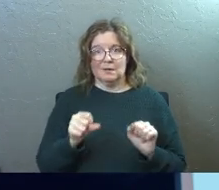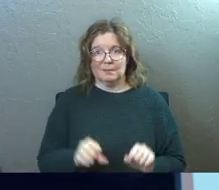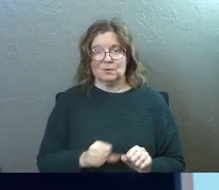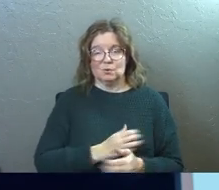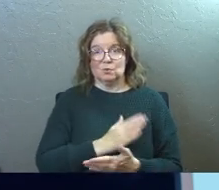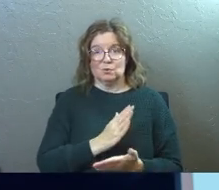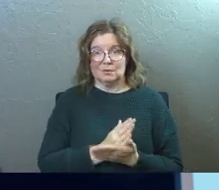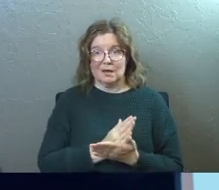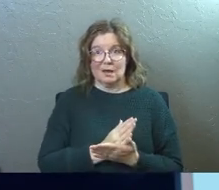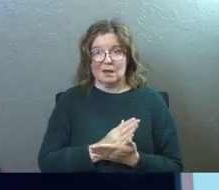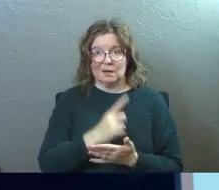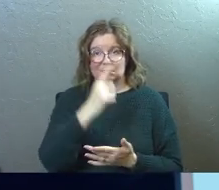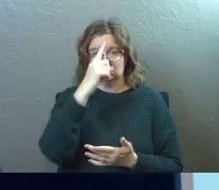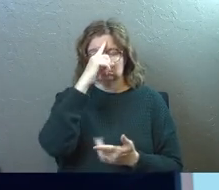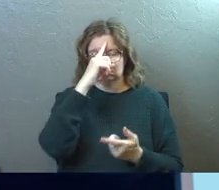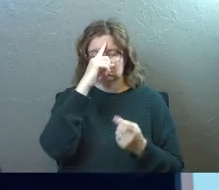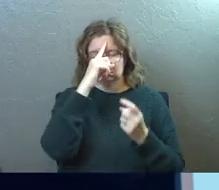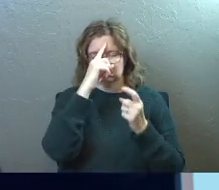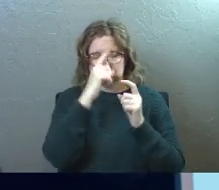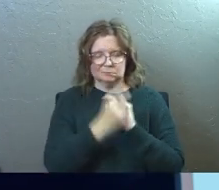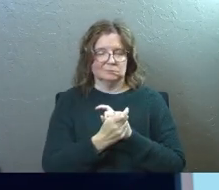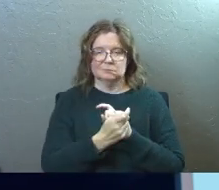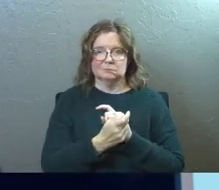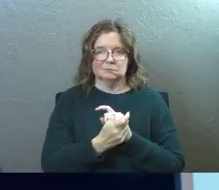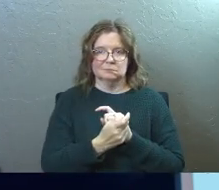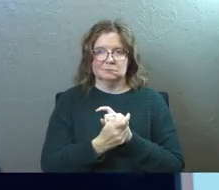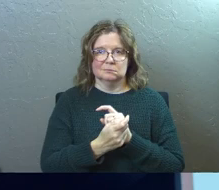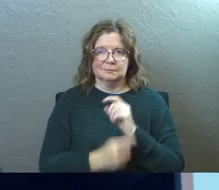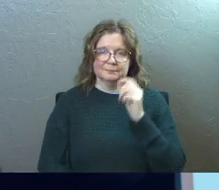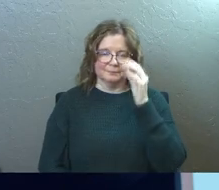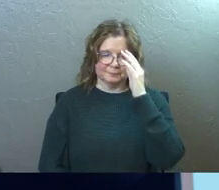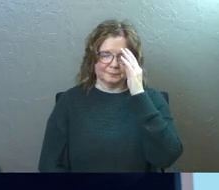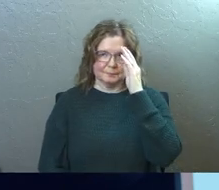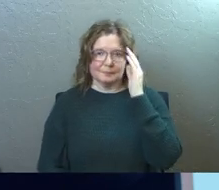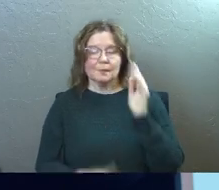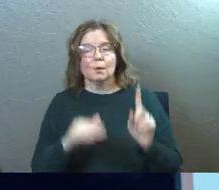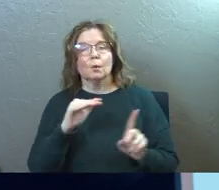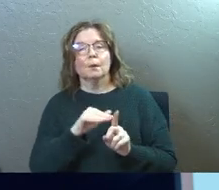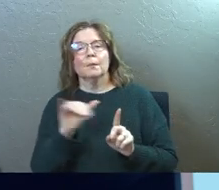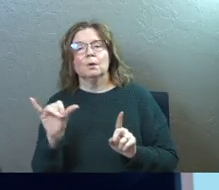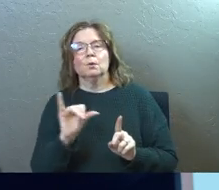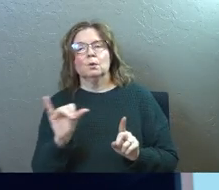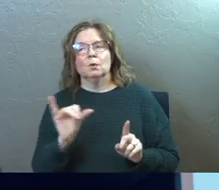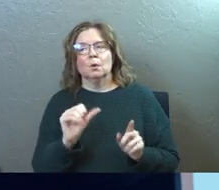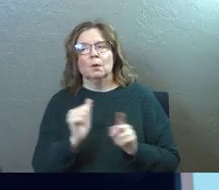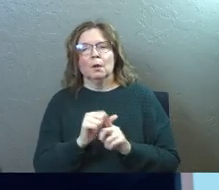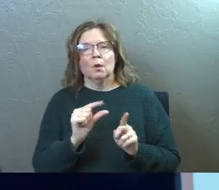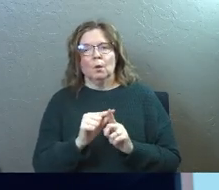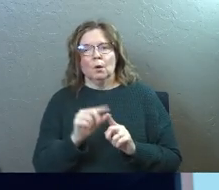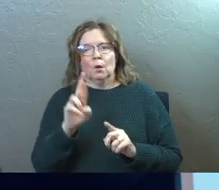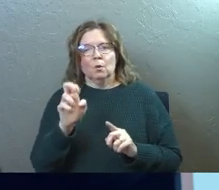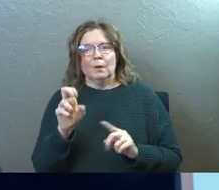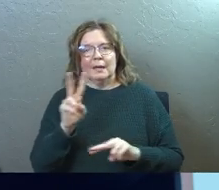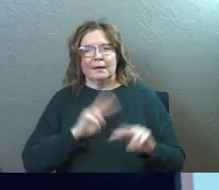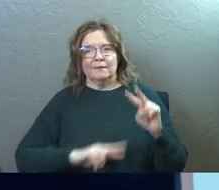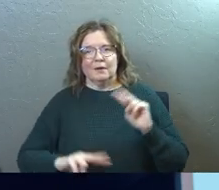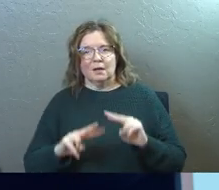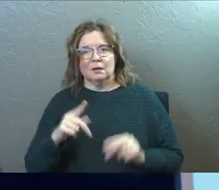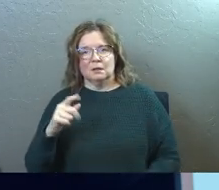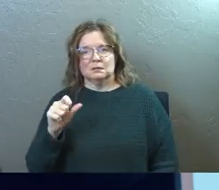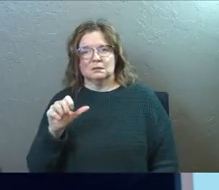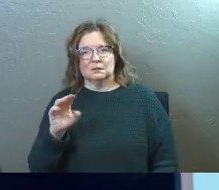to stop that bad language that you want to be able to stop. I'm reminded, too, just with the word reevaluate, there's a